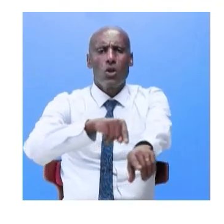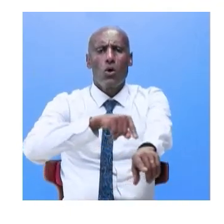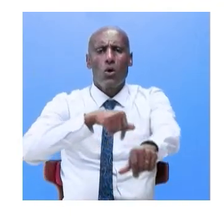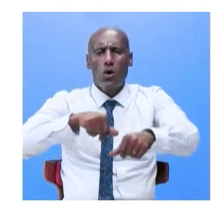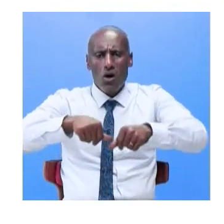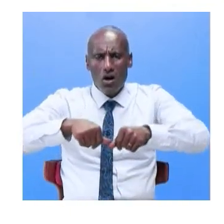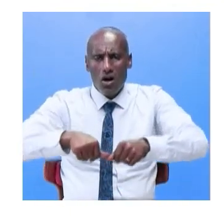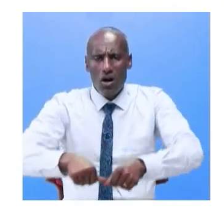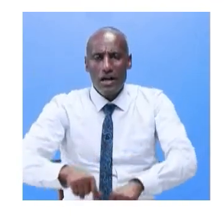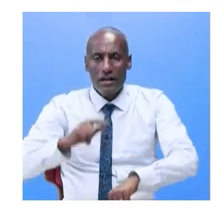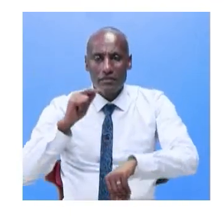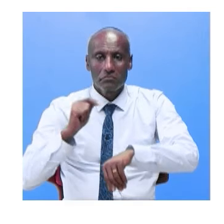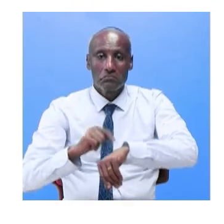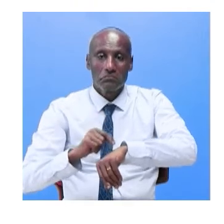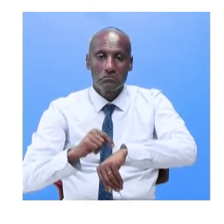Long